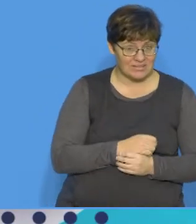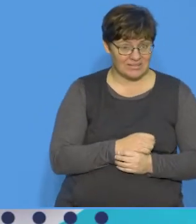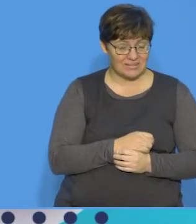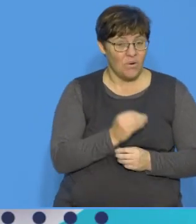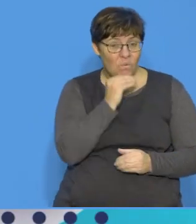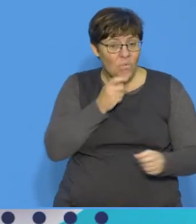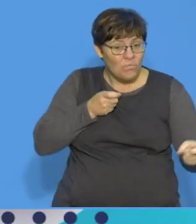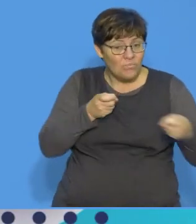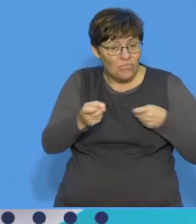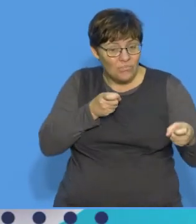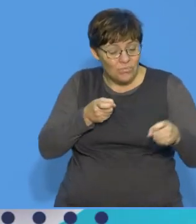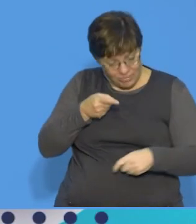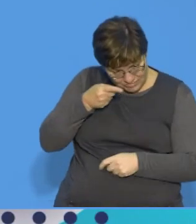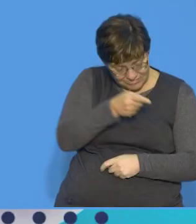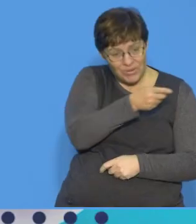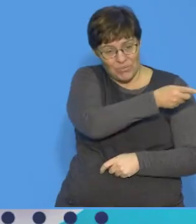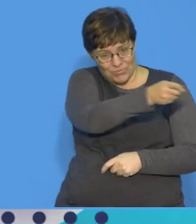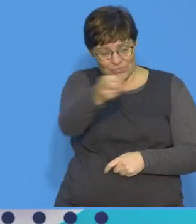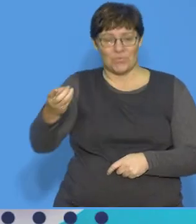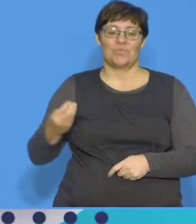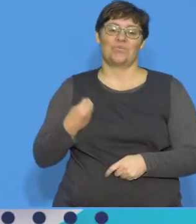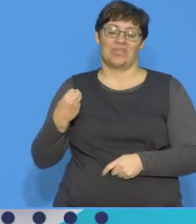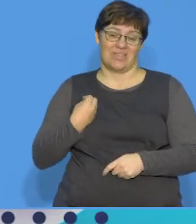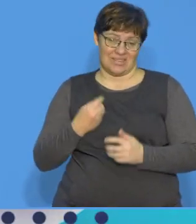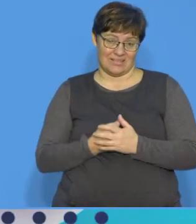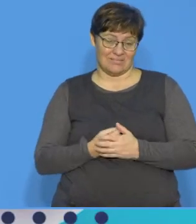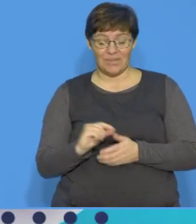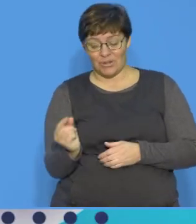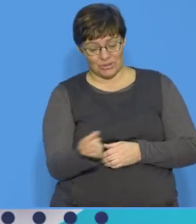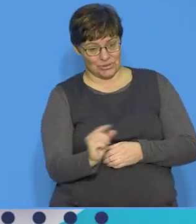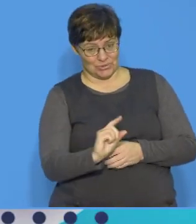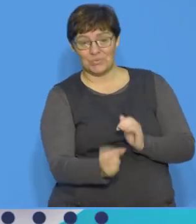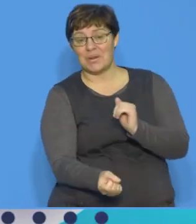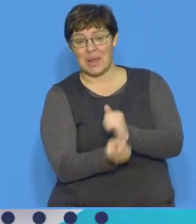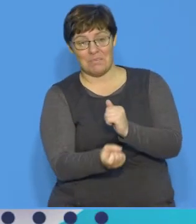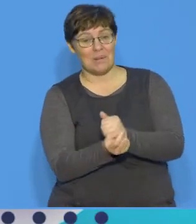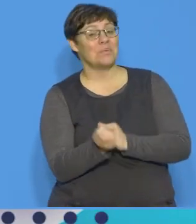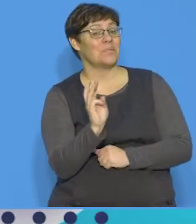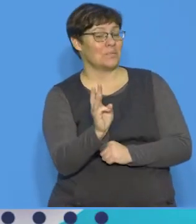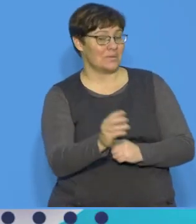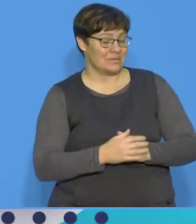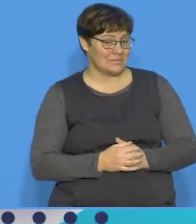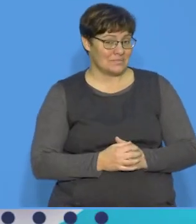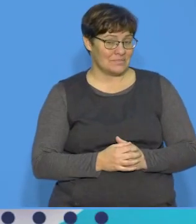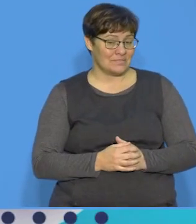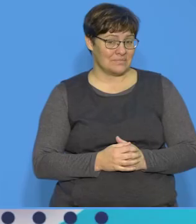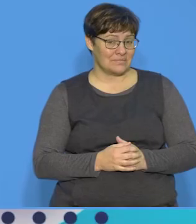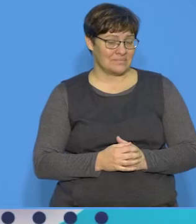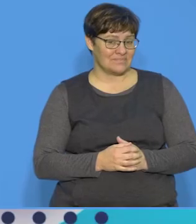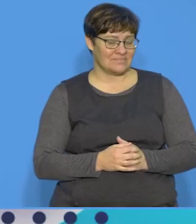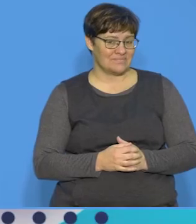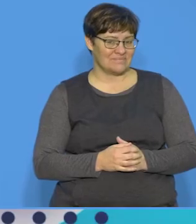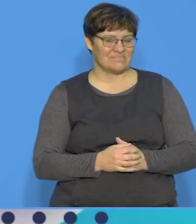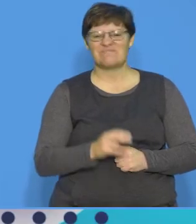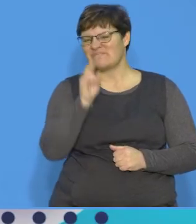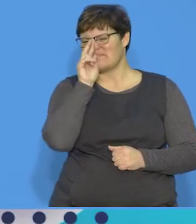are the ones who are going to be making those decisions, and it's coming up very, very shortly.